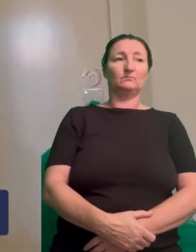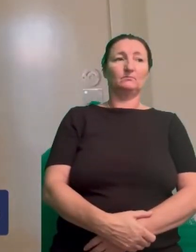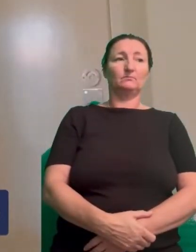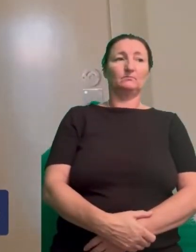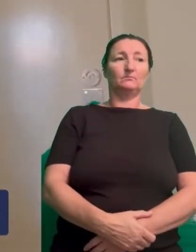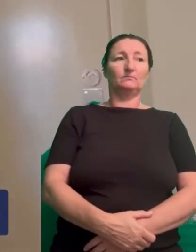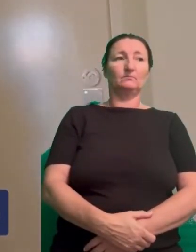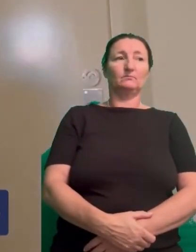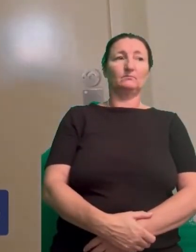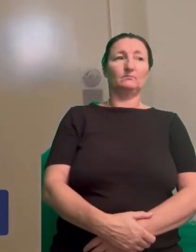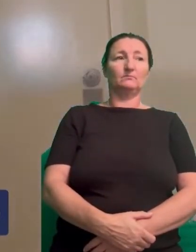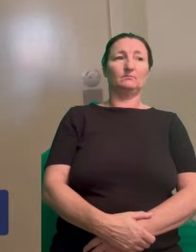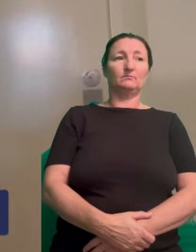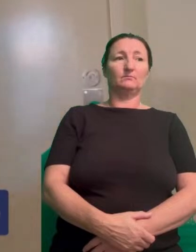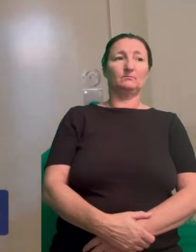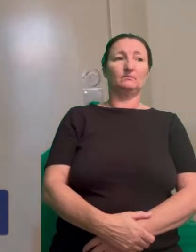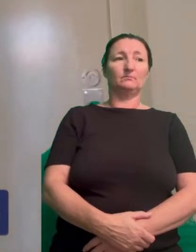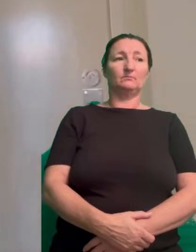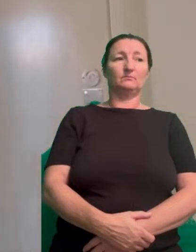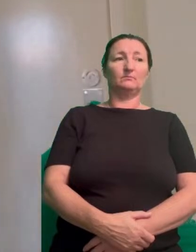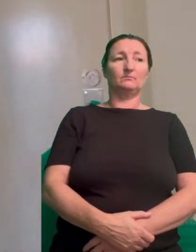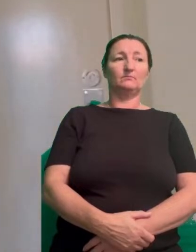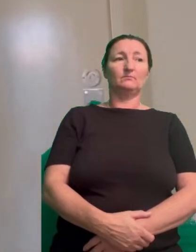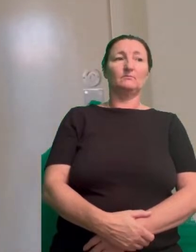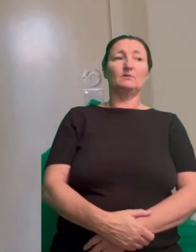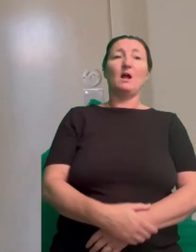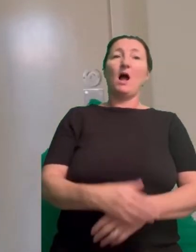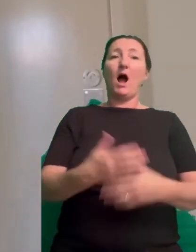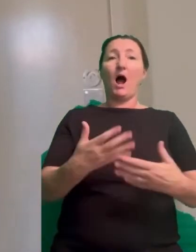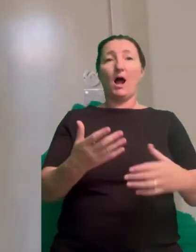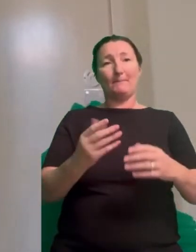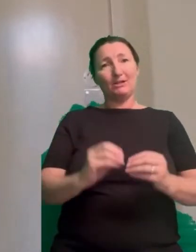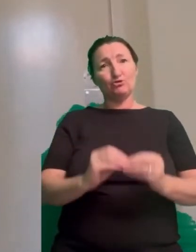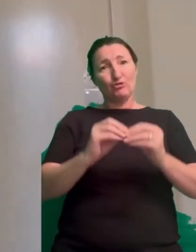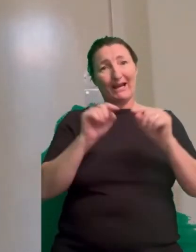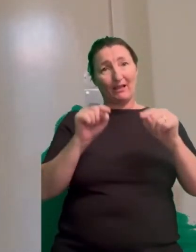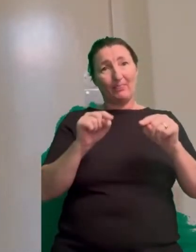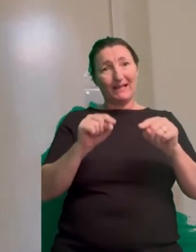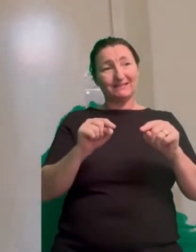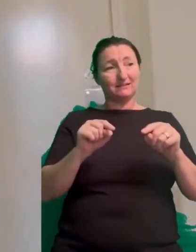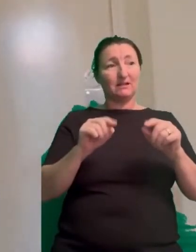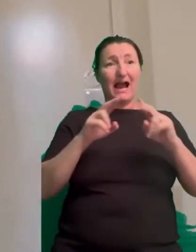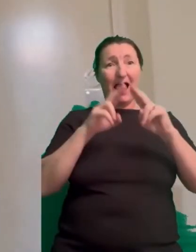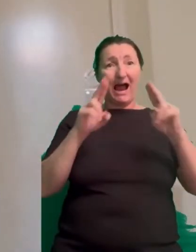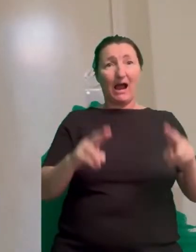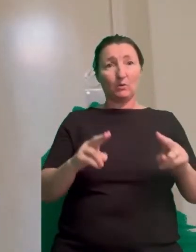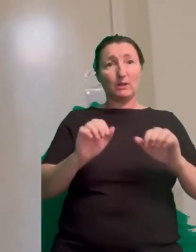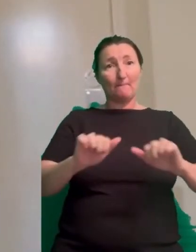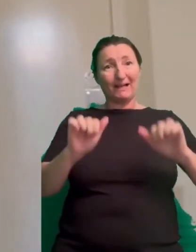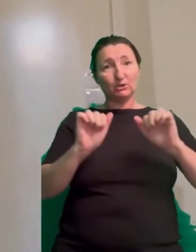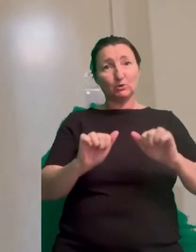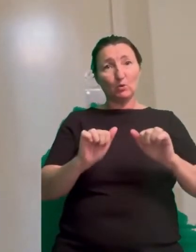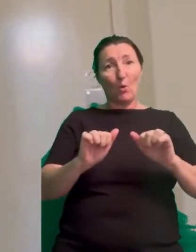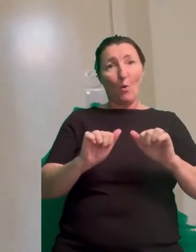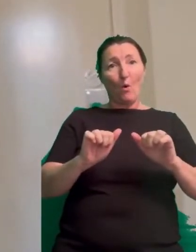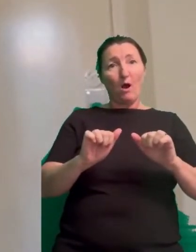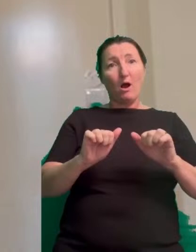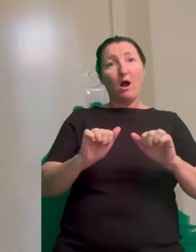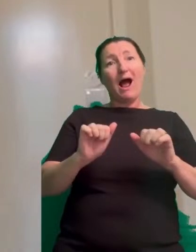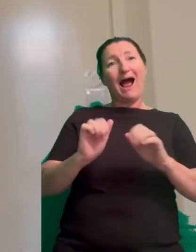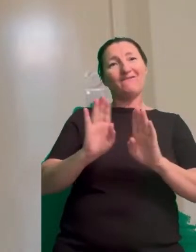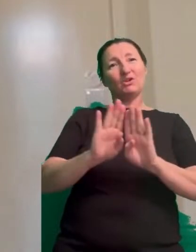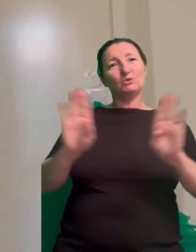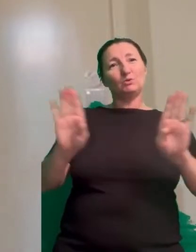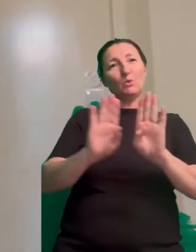And I made sure that when they built the house for me, that my door handles were flat on top,